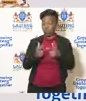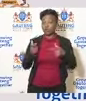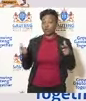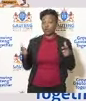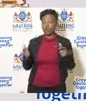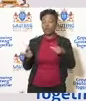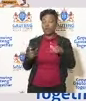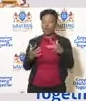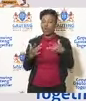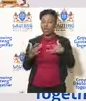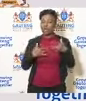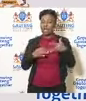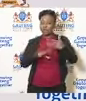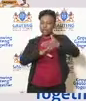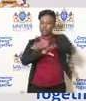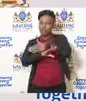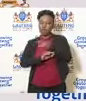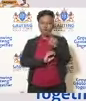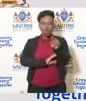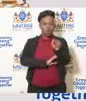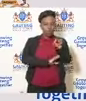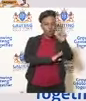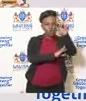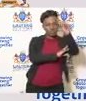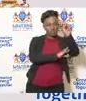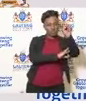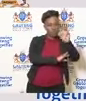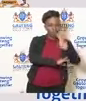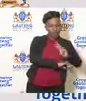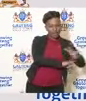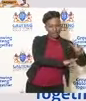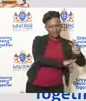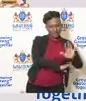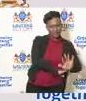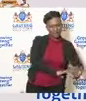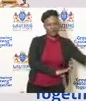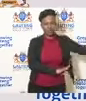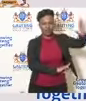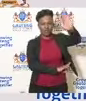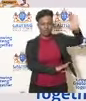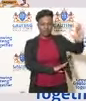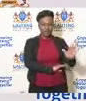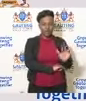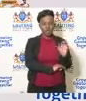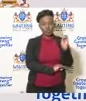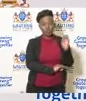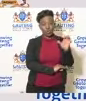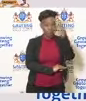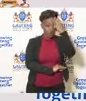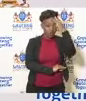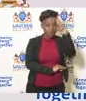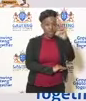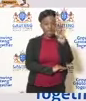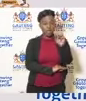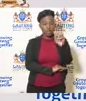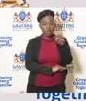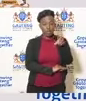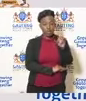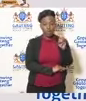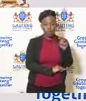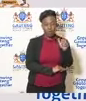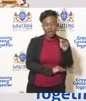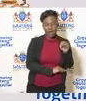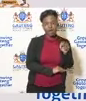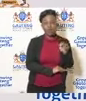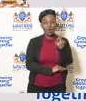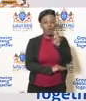the north and northwestern areas of Tshwane, from Soshanguve, Mabopane, Karankua, Winterveld. You would see